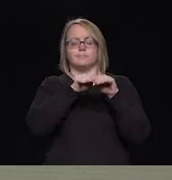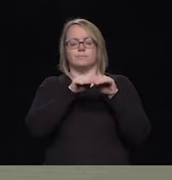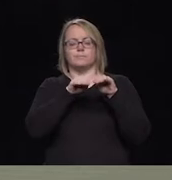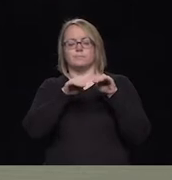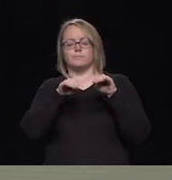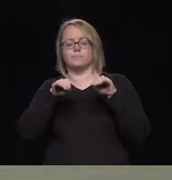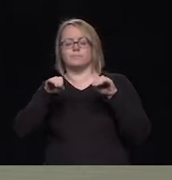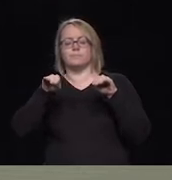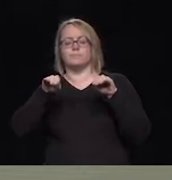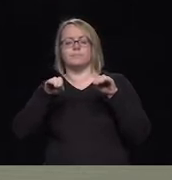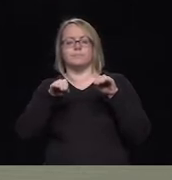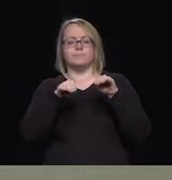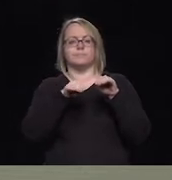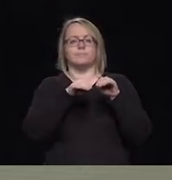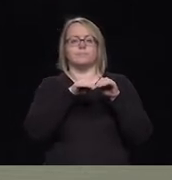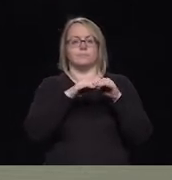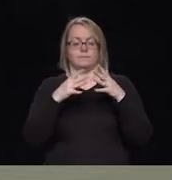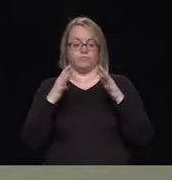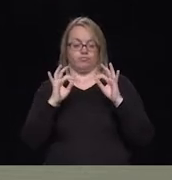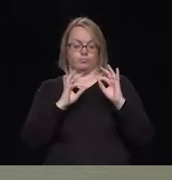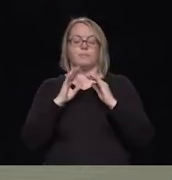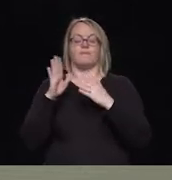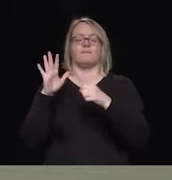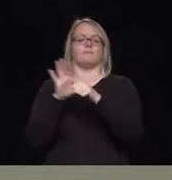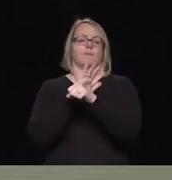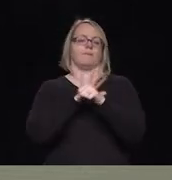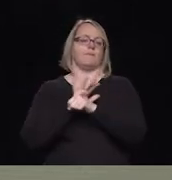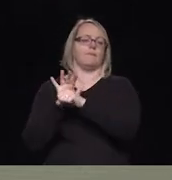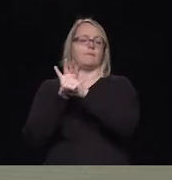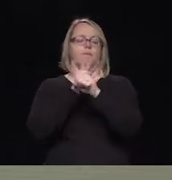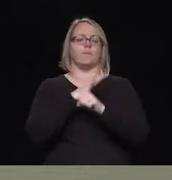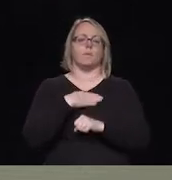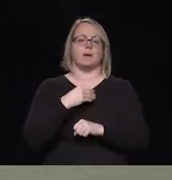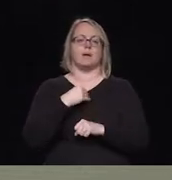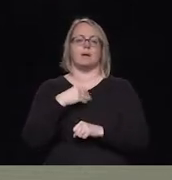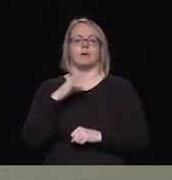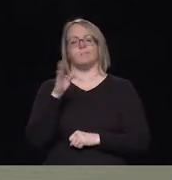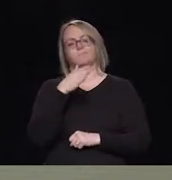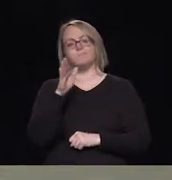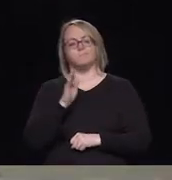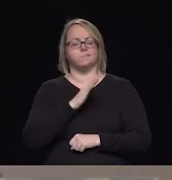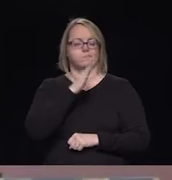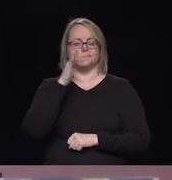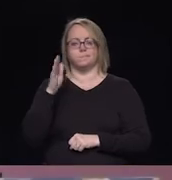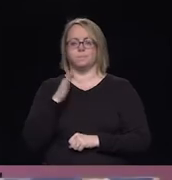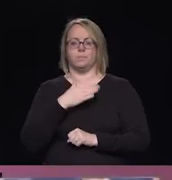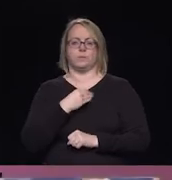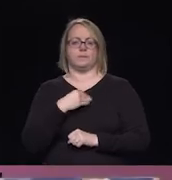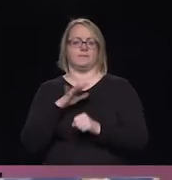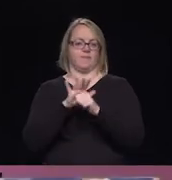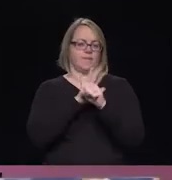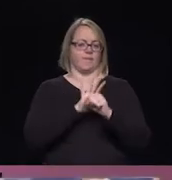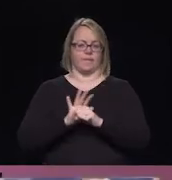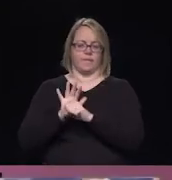for the boat. I'm going to go ahead and fill it in with white. Even though we're going to be adding color,